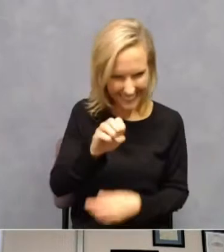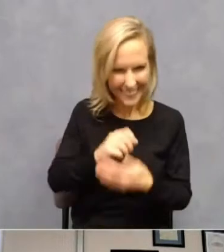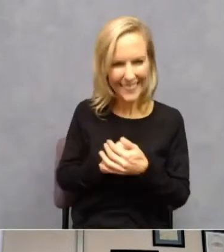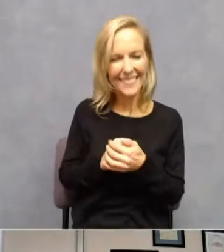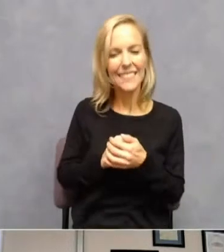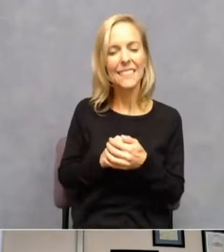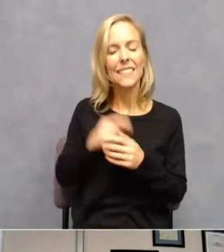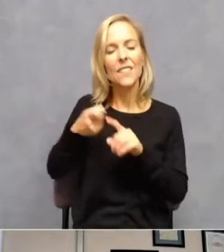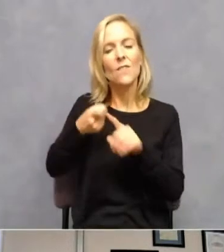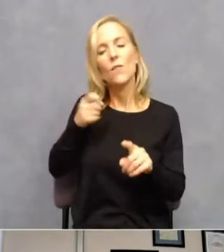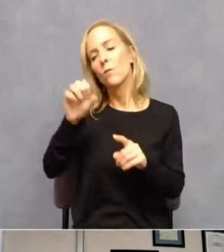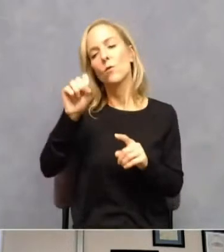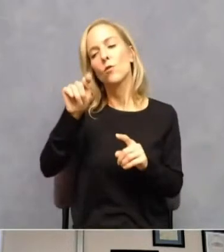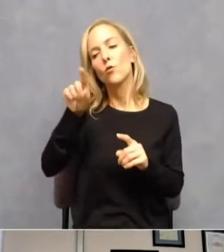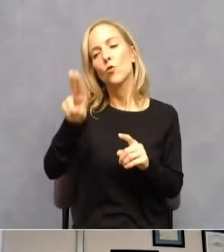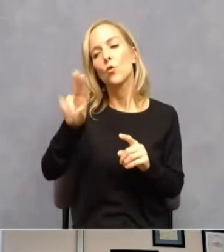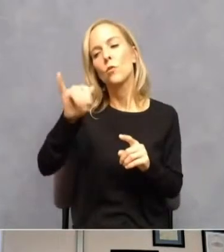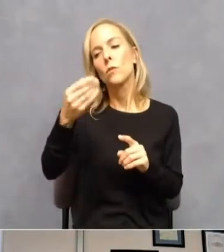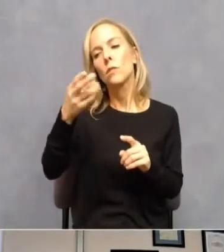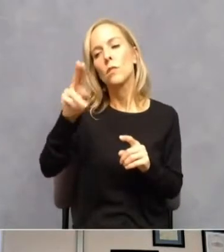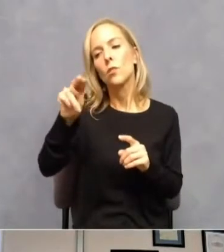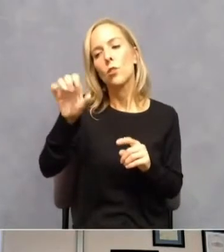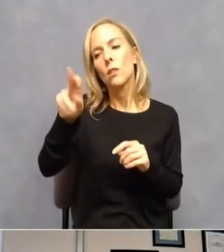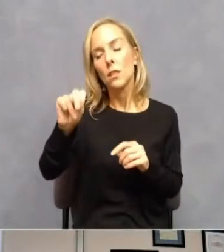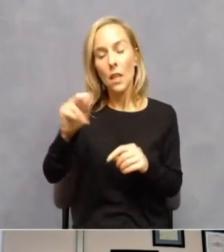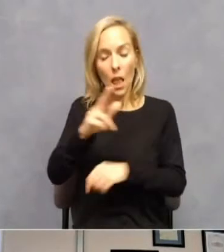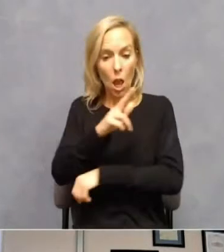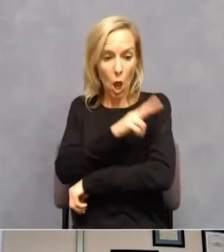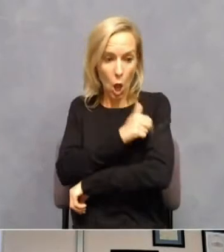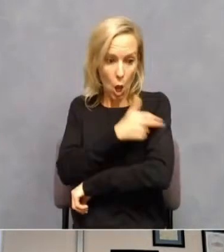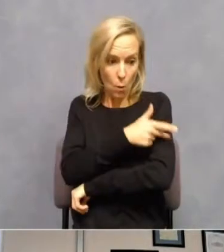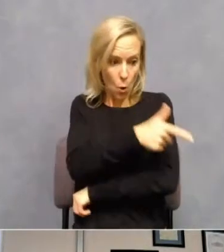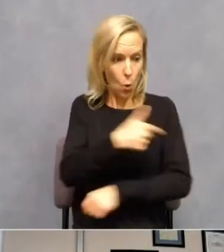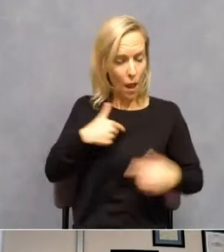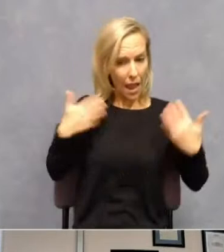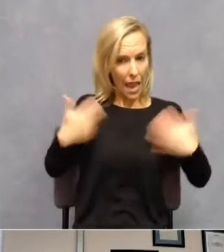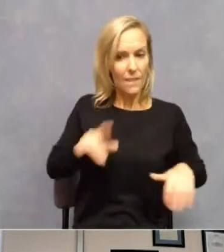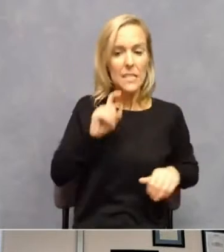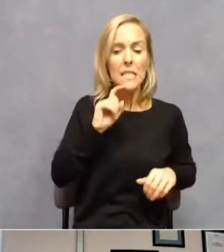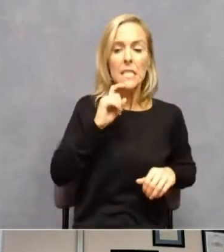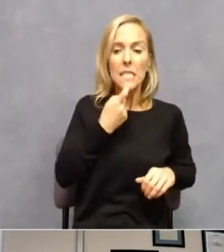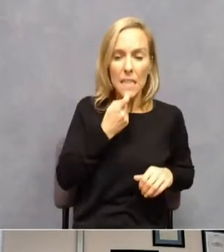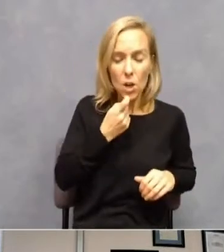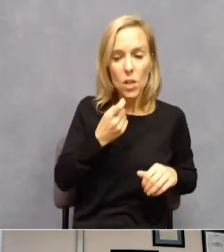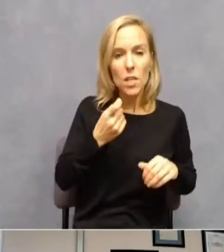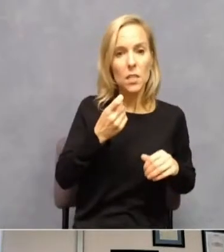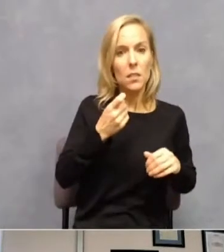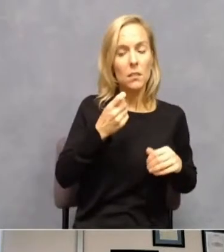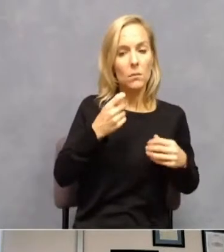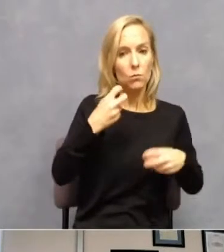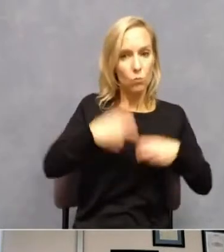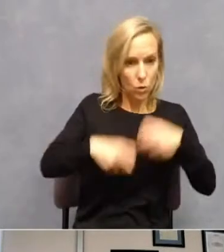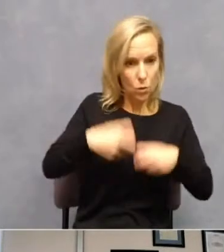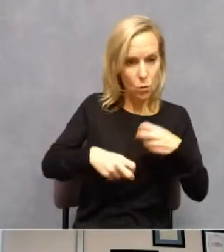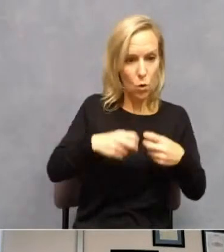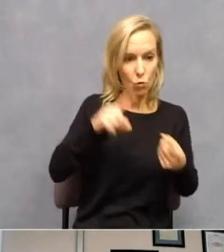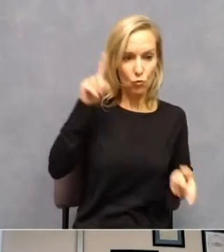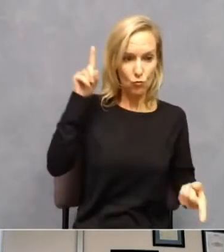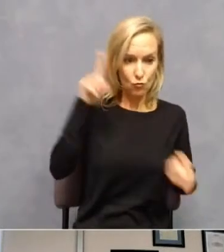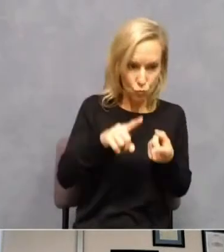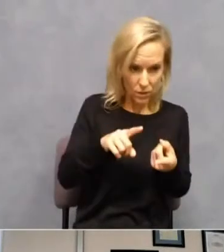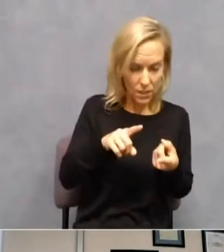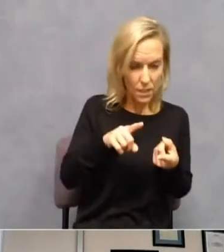Johnson. Would hospitalizations with serious complications and deaths be reduced if more patients sought medical attention